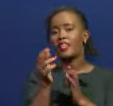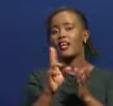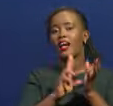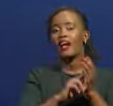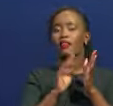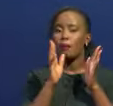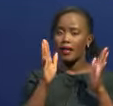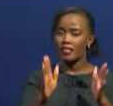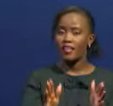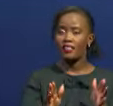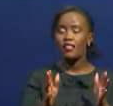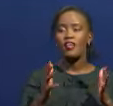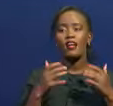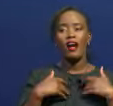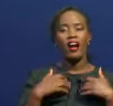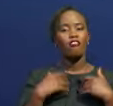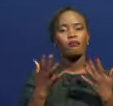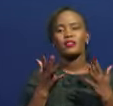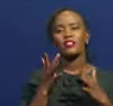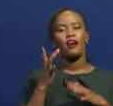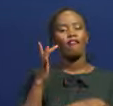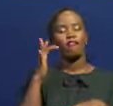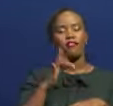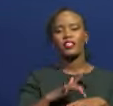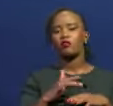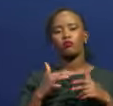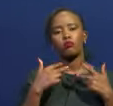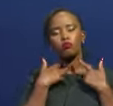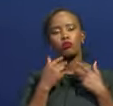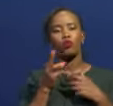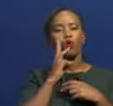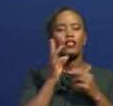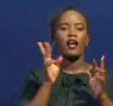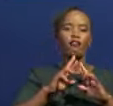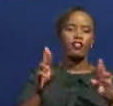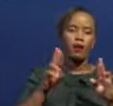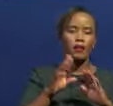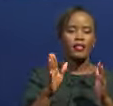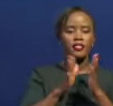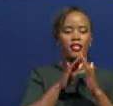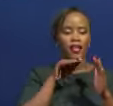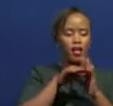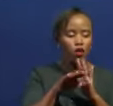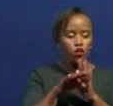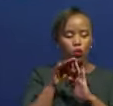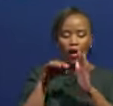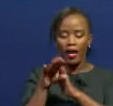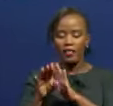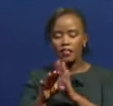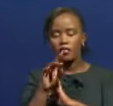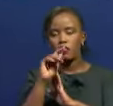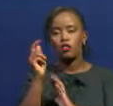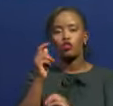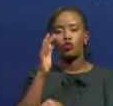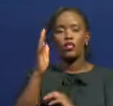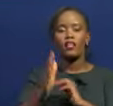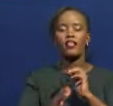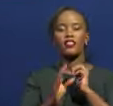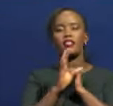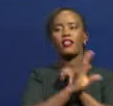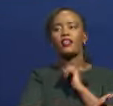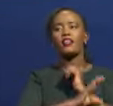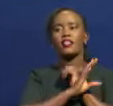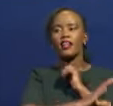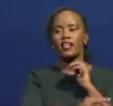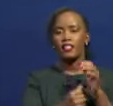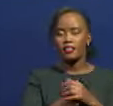has been impacting water availability and access to Kenyans across the country. The